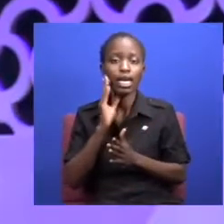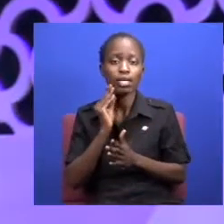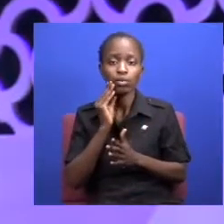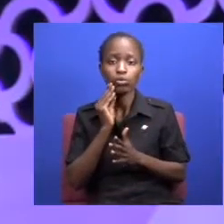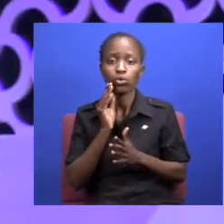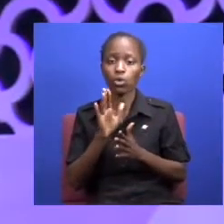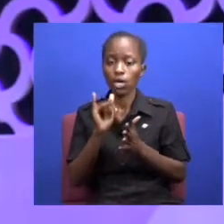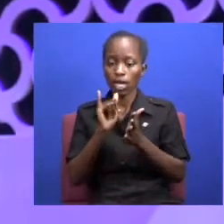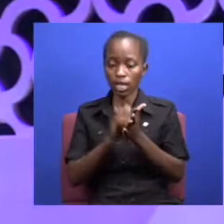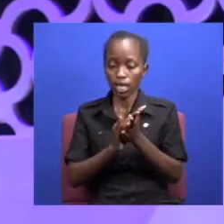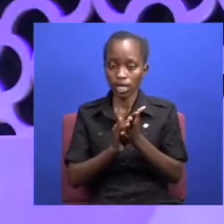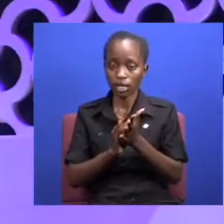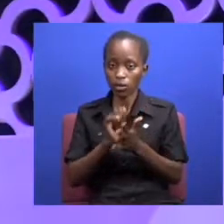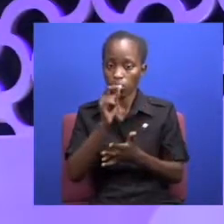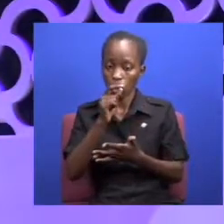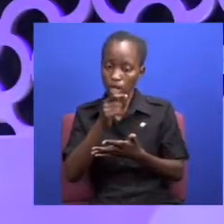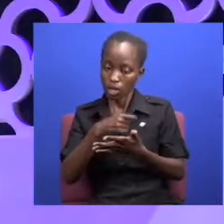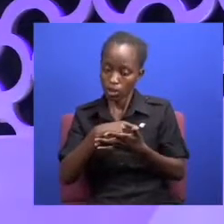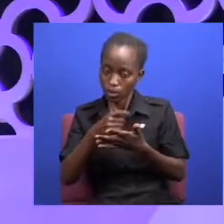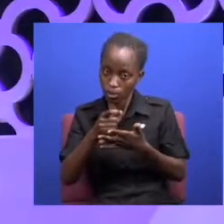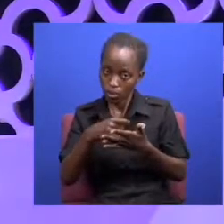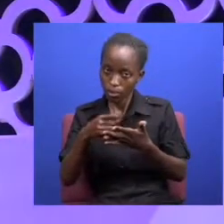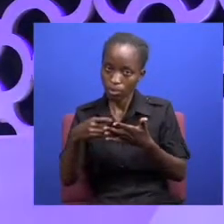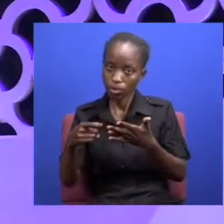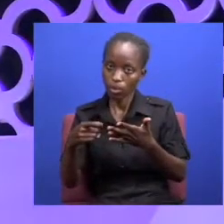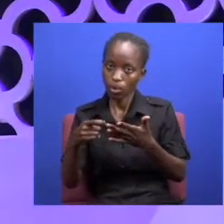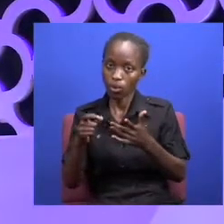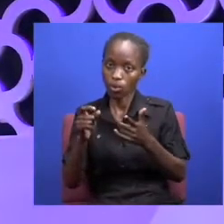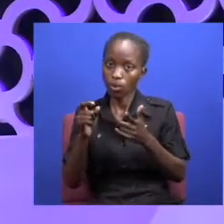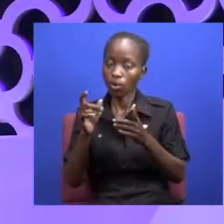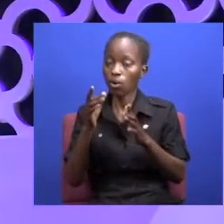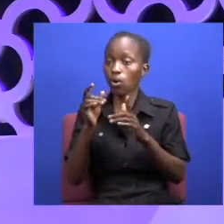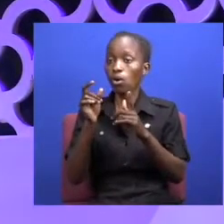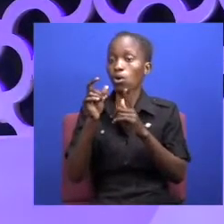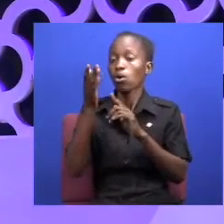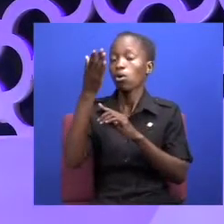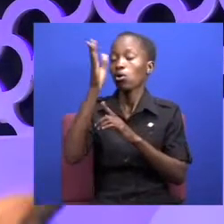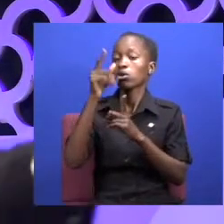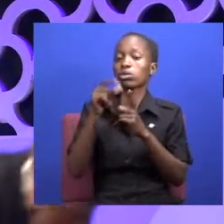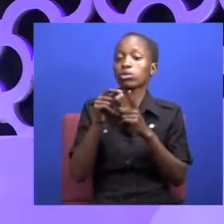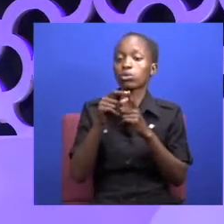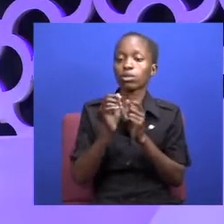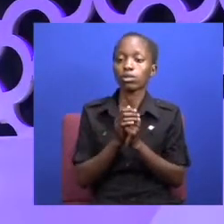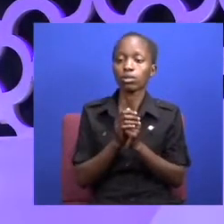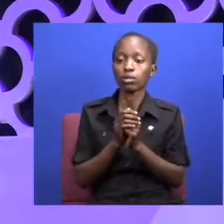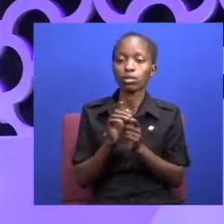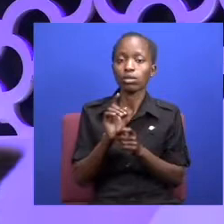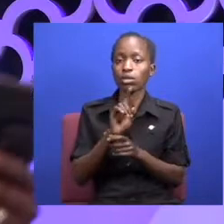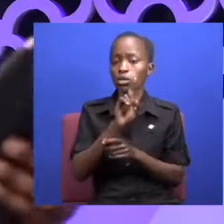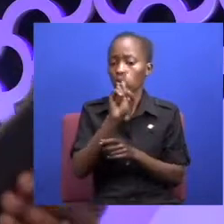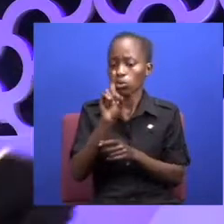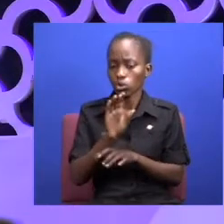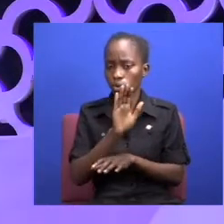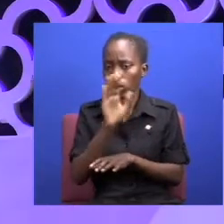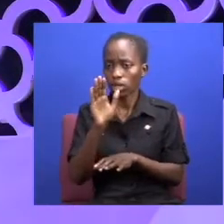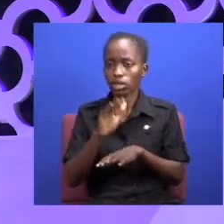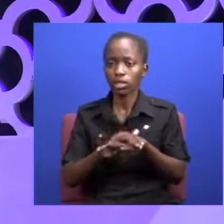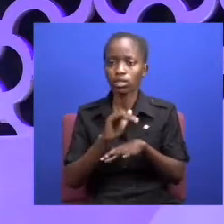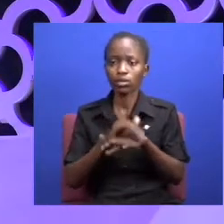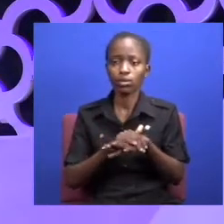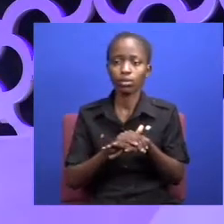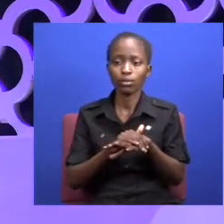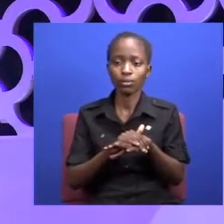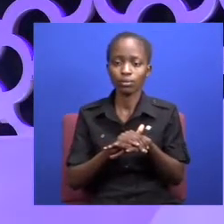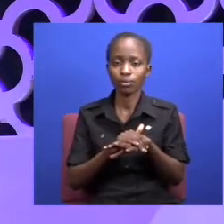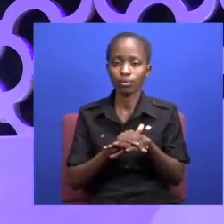experiences, so that the words they wrote were the words of God. The question you're asking is a great question.